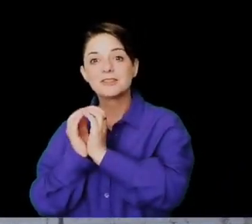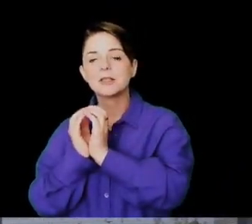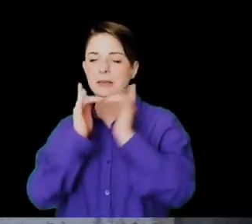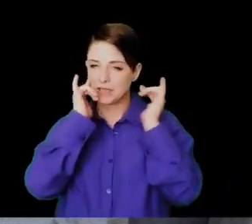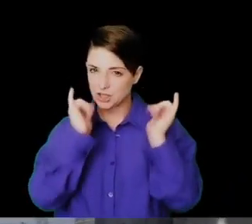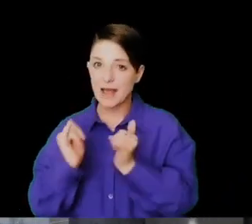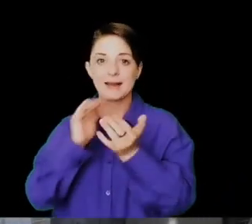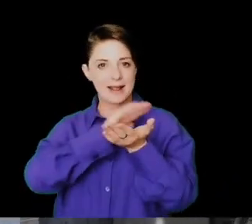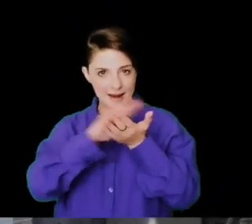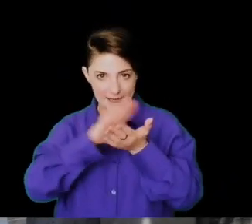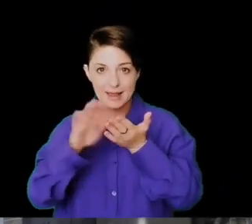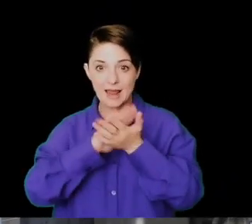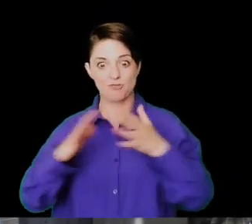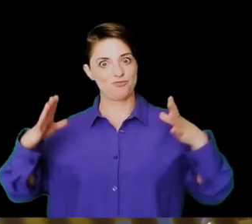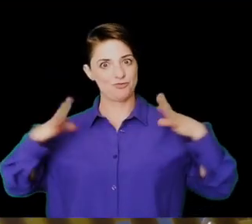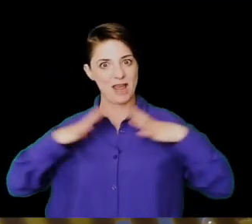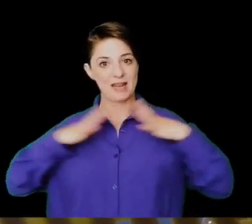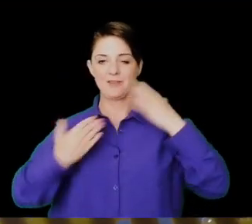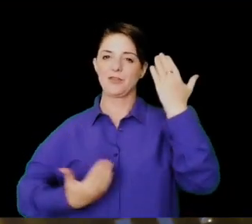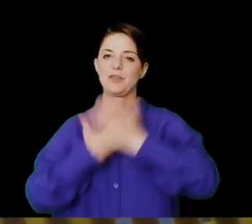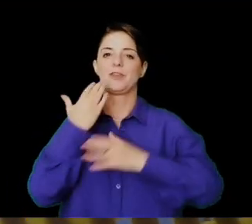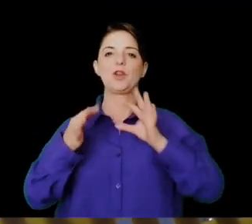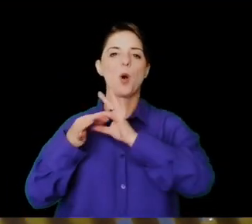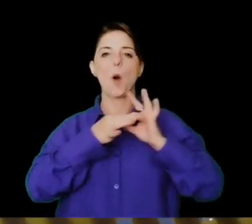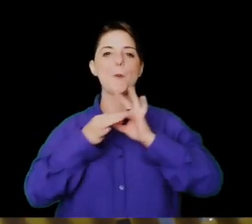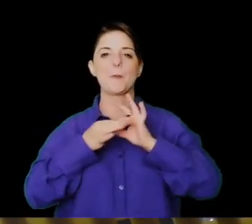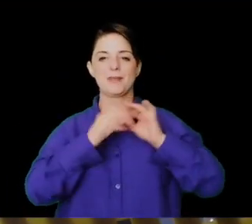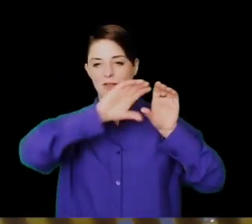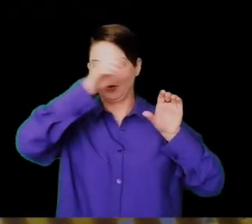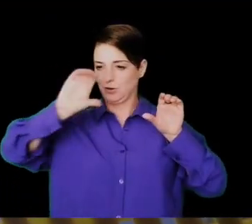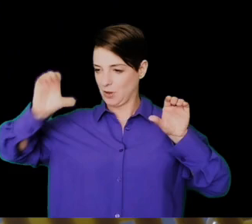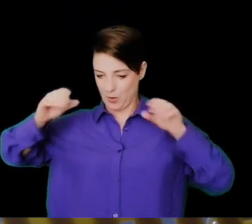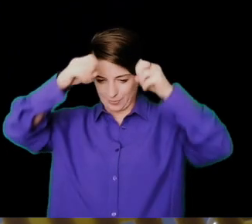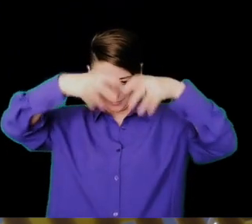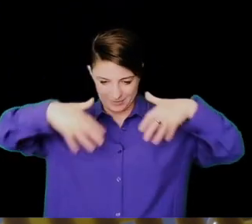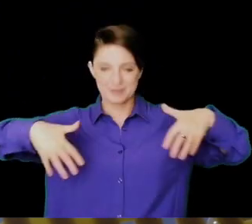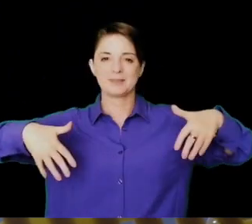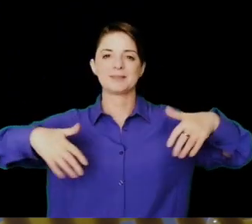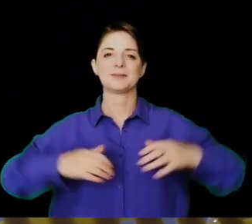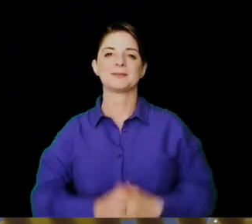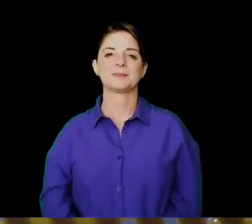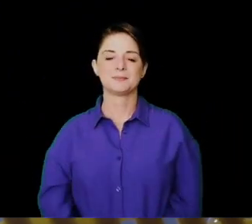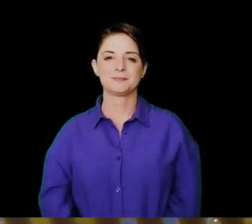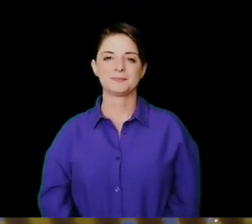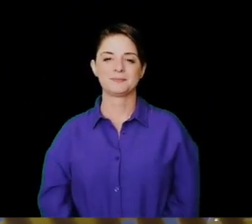The oysters from Scotland have been checked and cleaned and are now ready for their new home in the Solent.